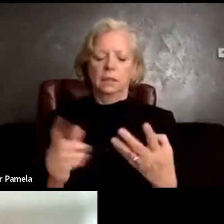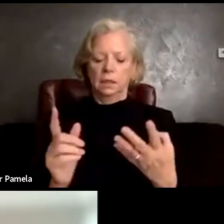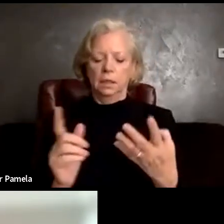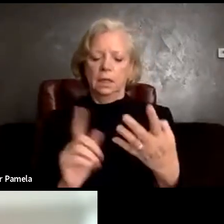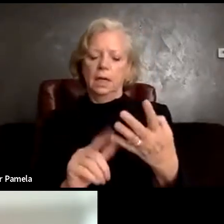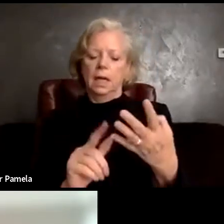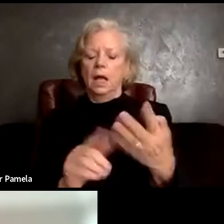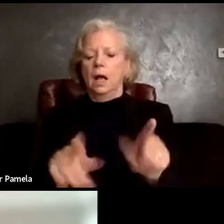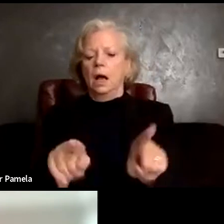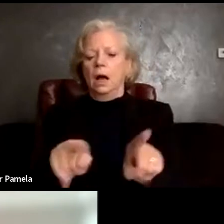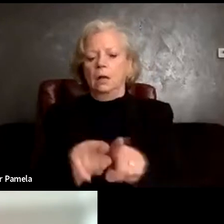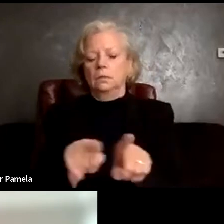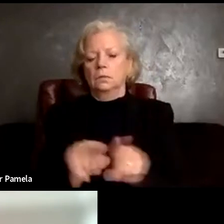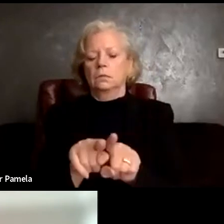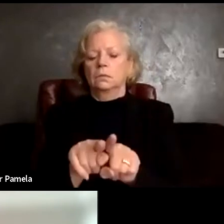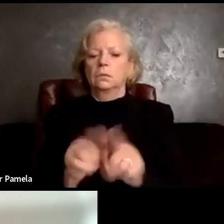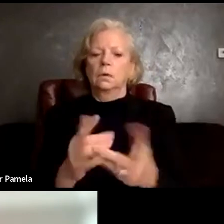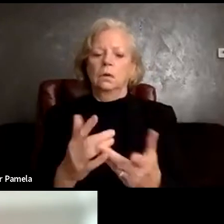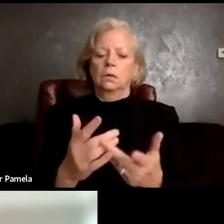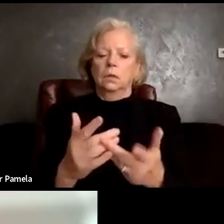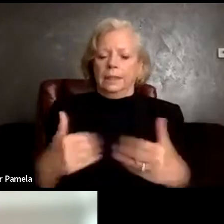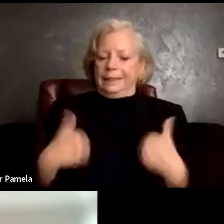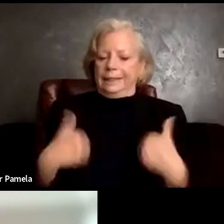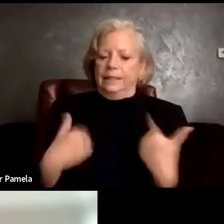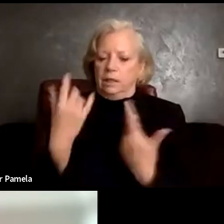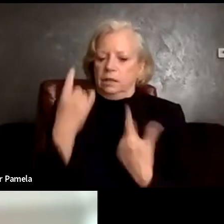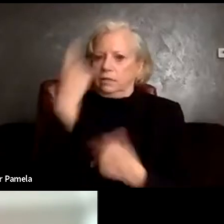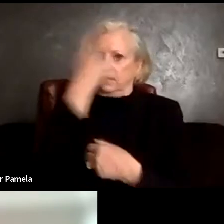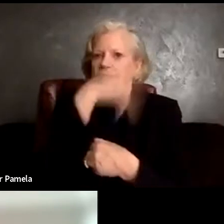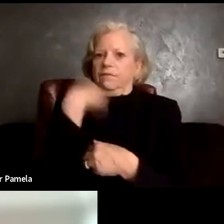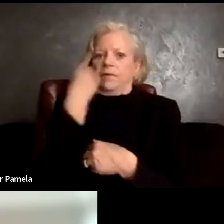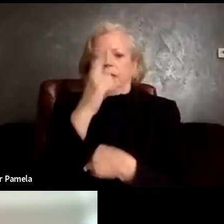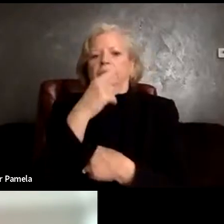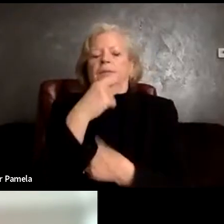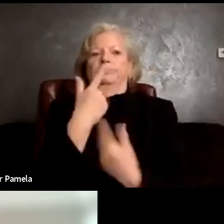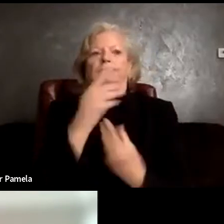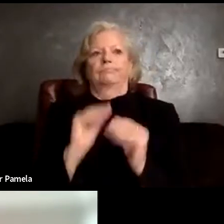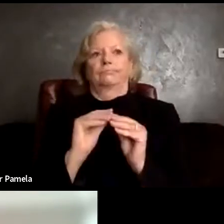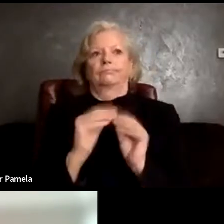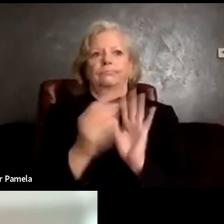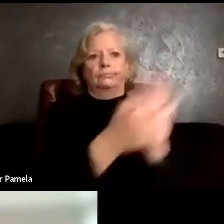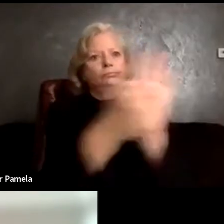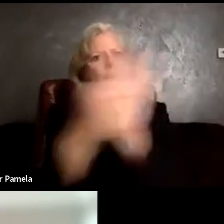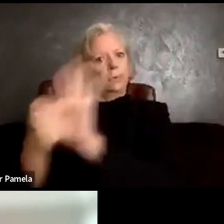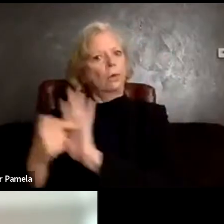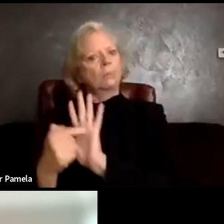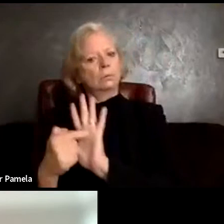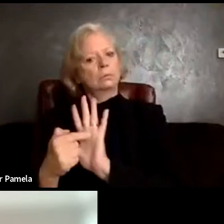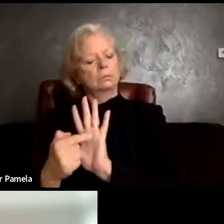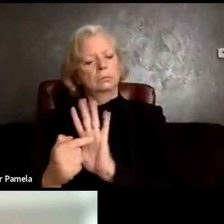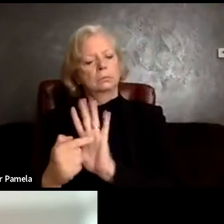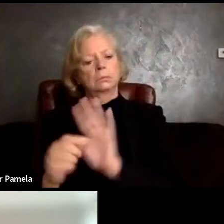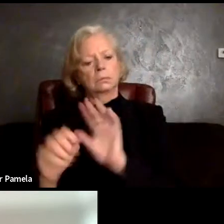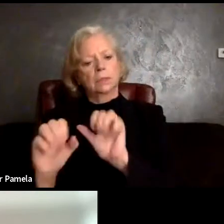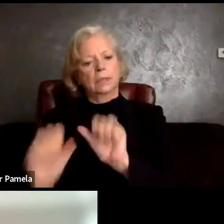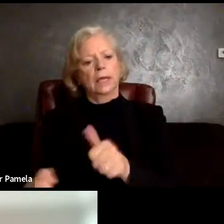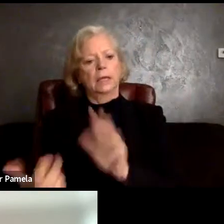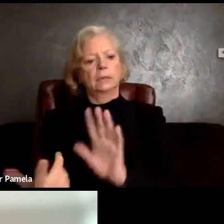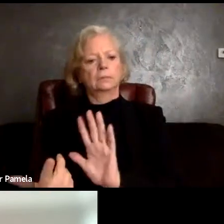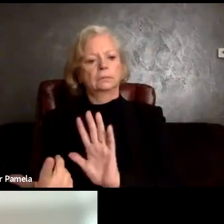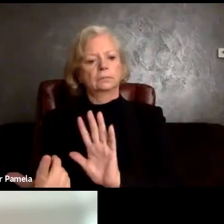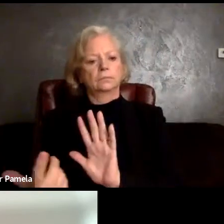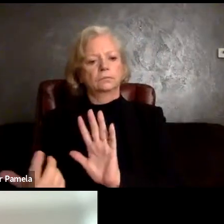be like a younger face that they can see and that they can kind of look up